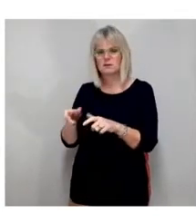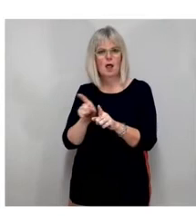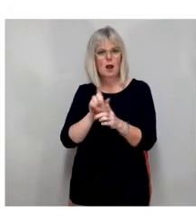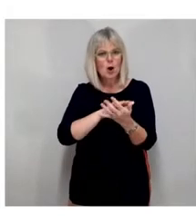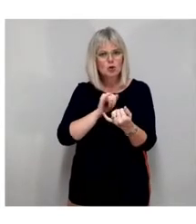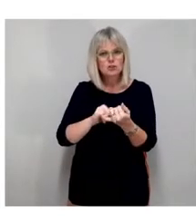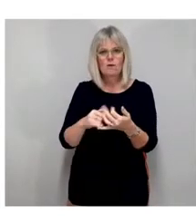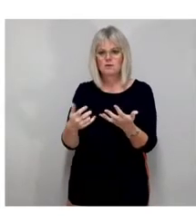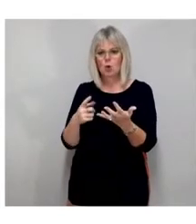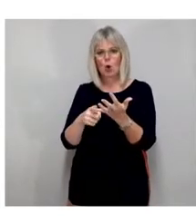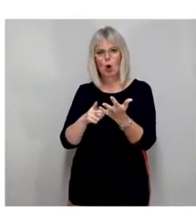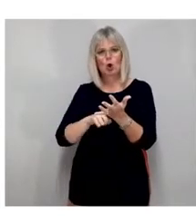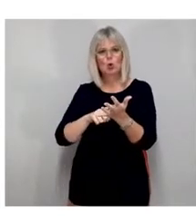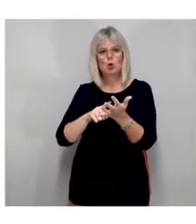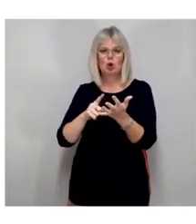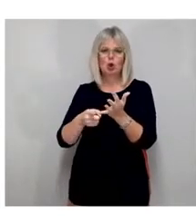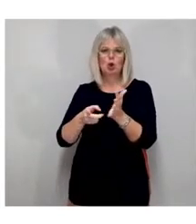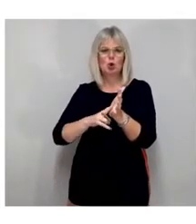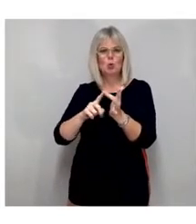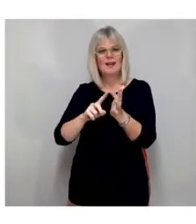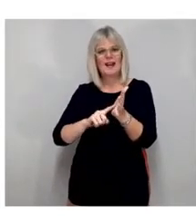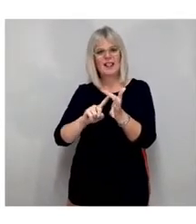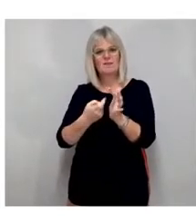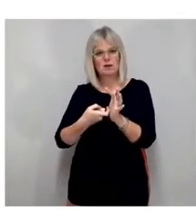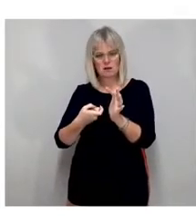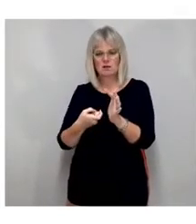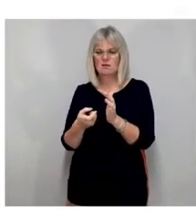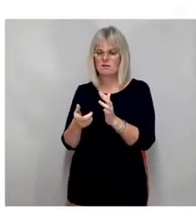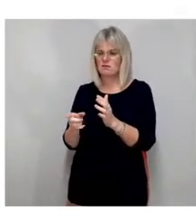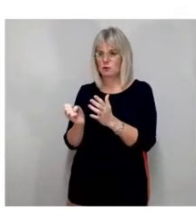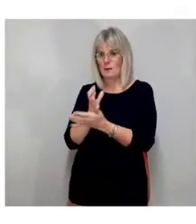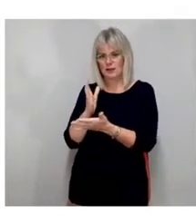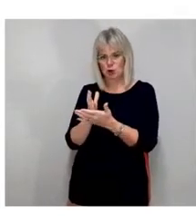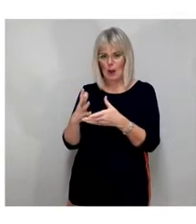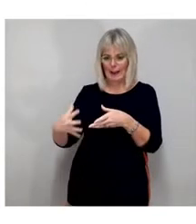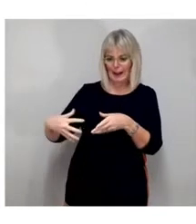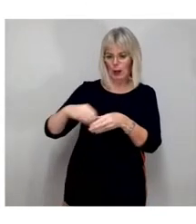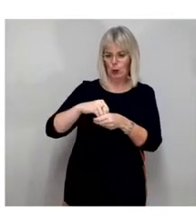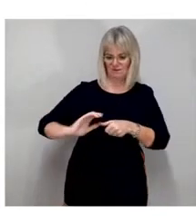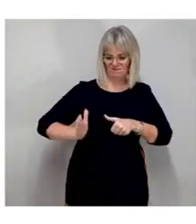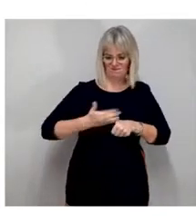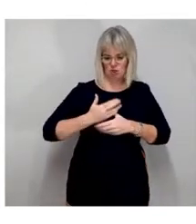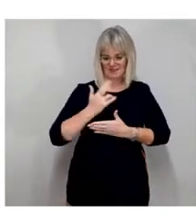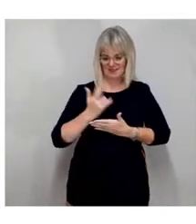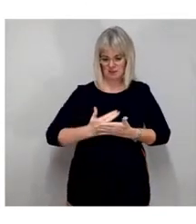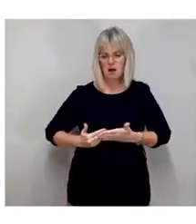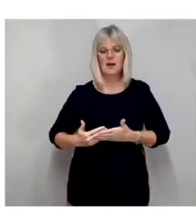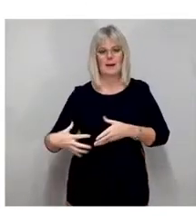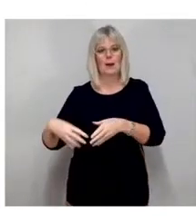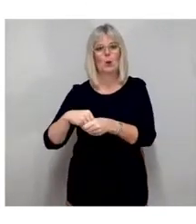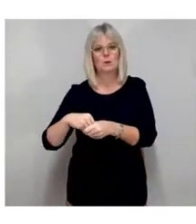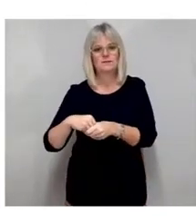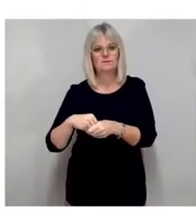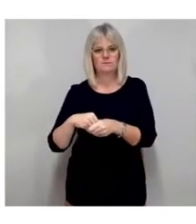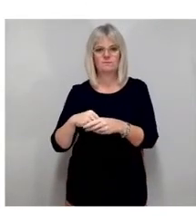work is sort of inclusive by design. We might touch on that, but I think that's a really important concept. And we have programs